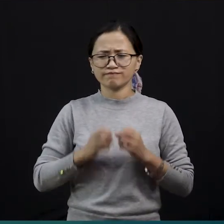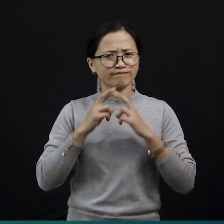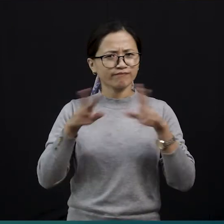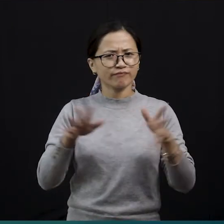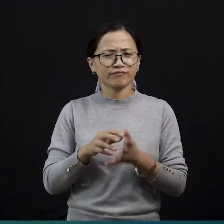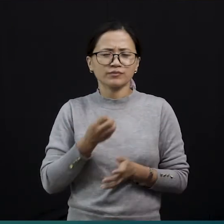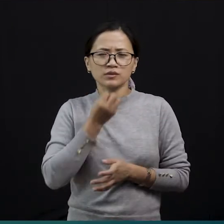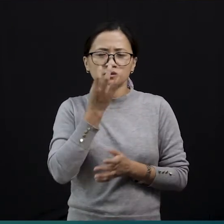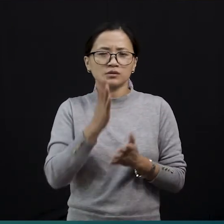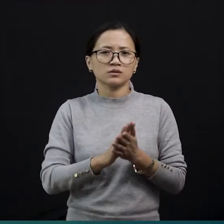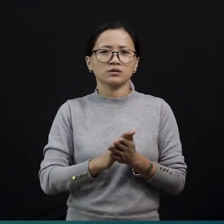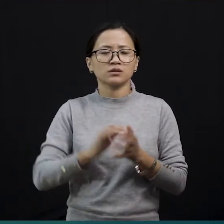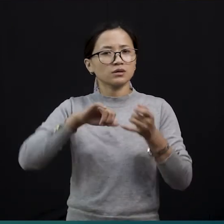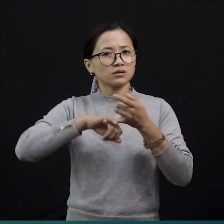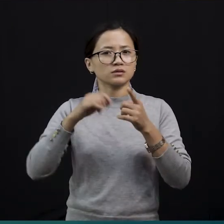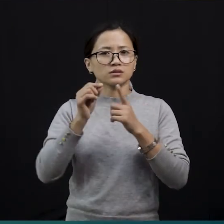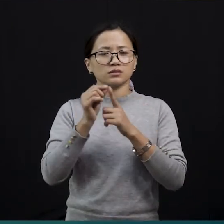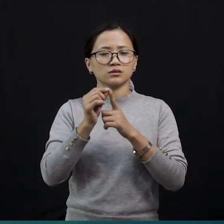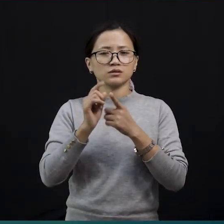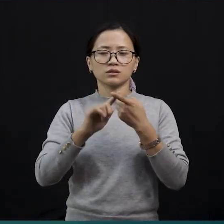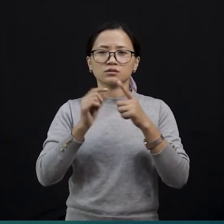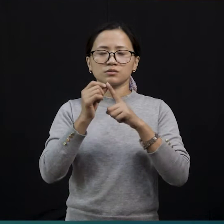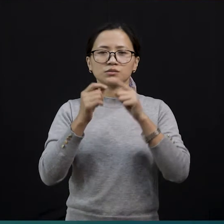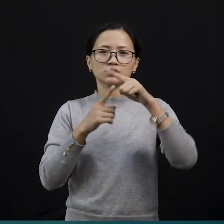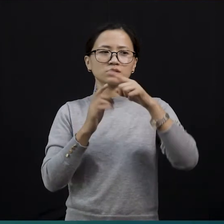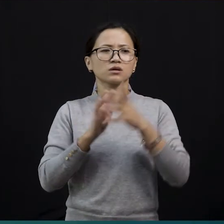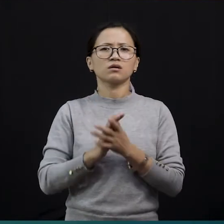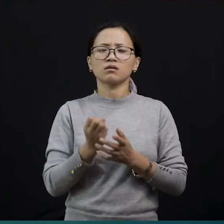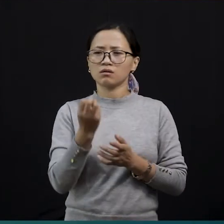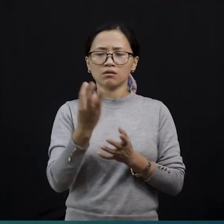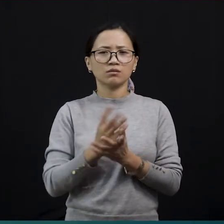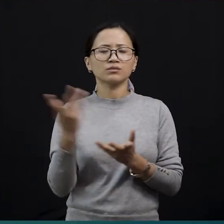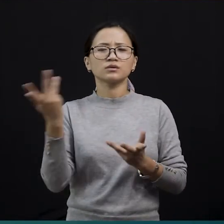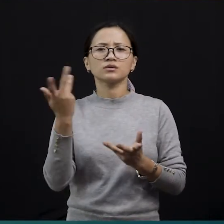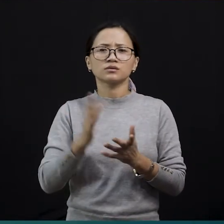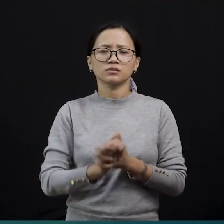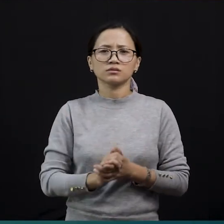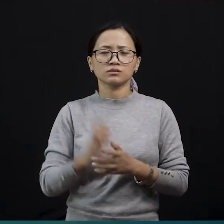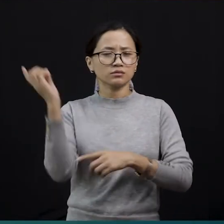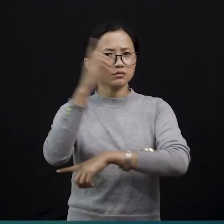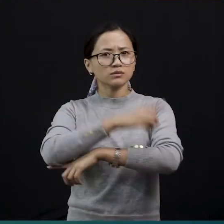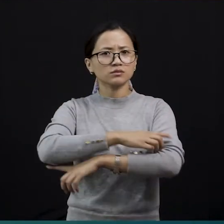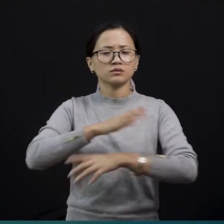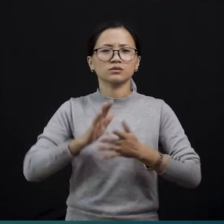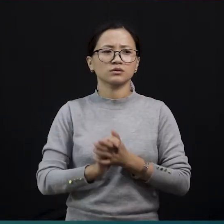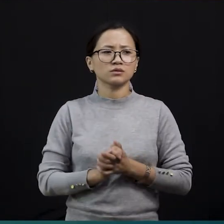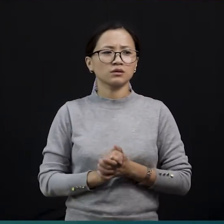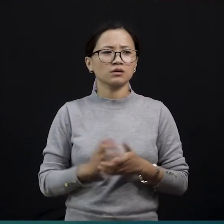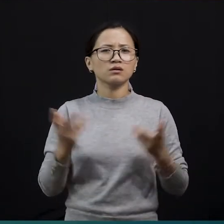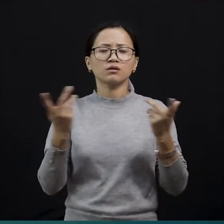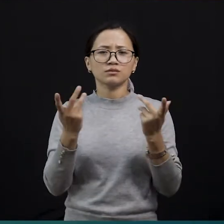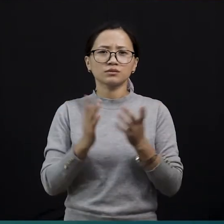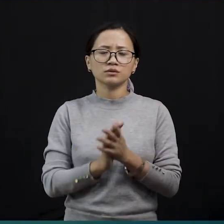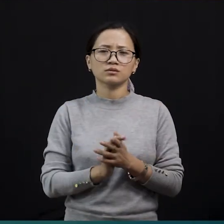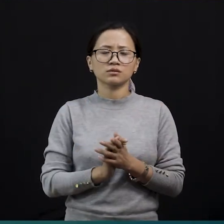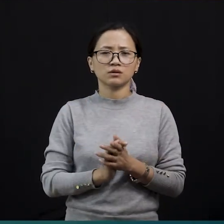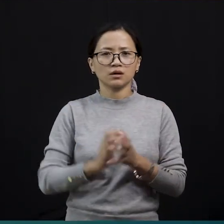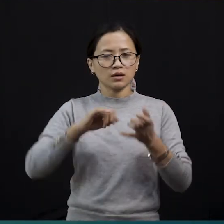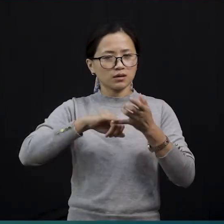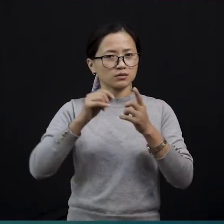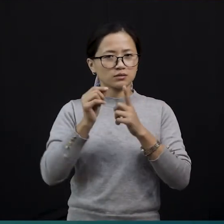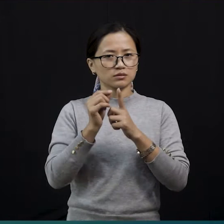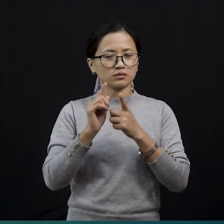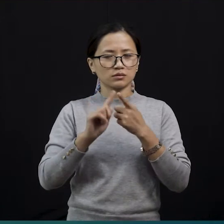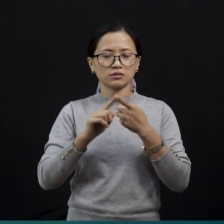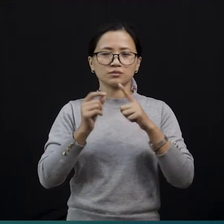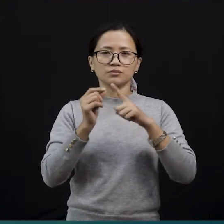easy. Then September. Look, September, how many days it has? 30 days. Then January, February, March, April,